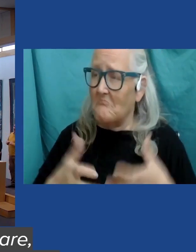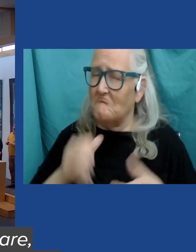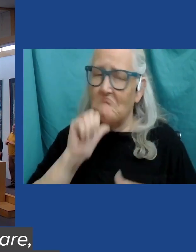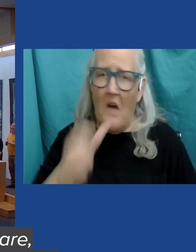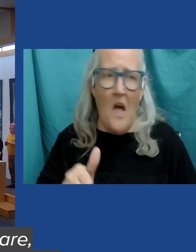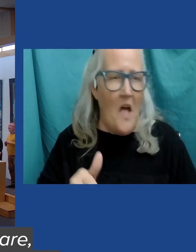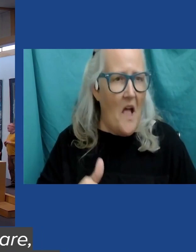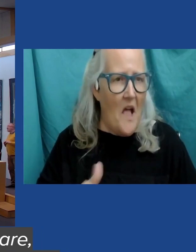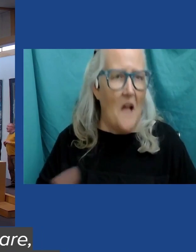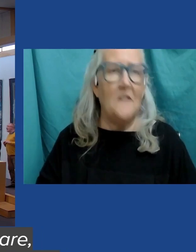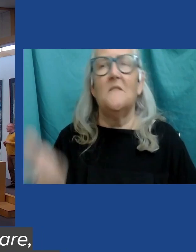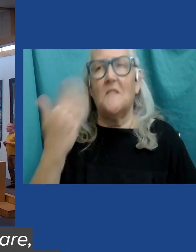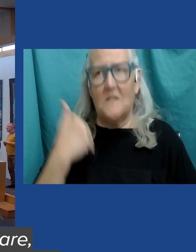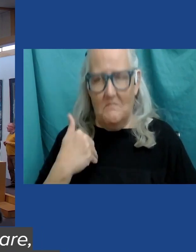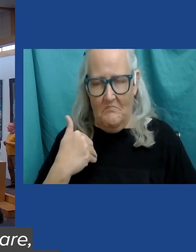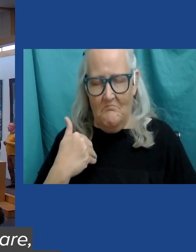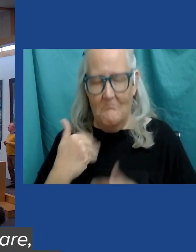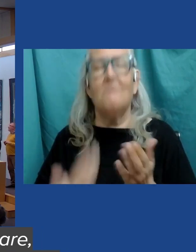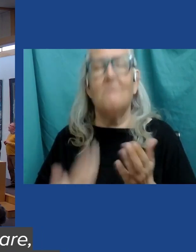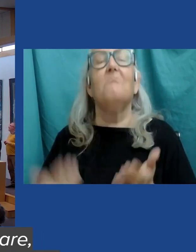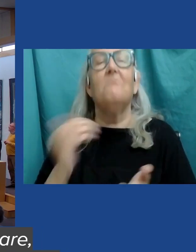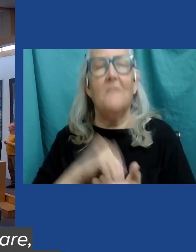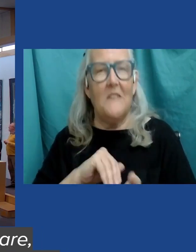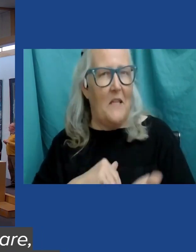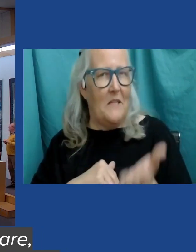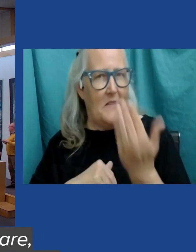Come yet again,